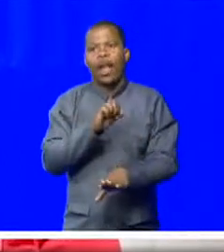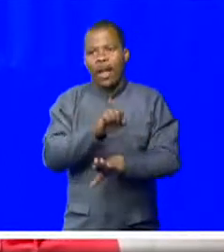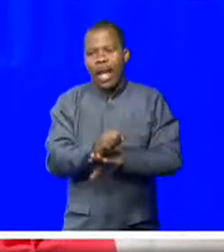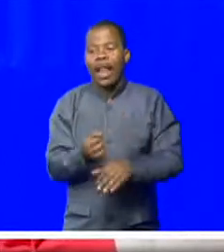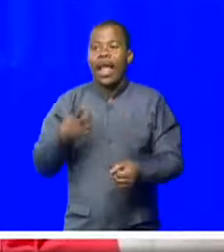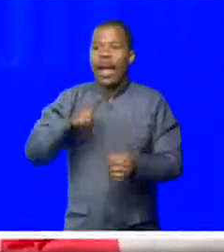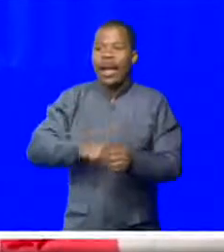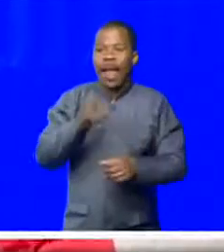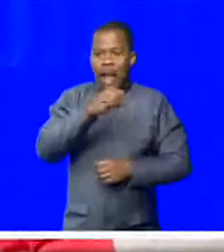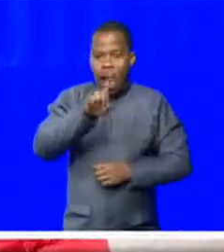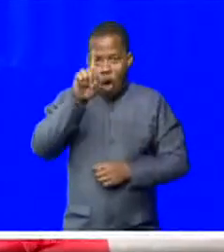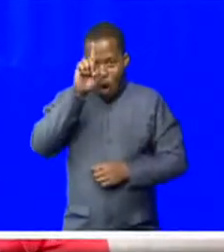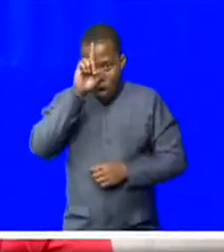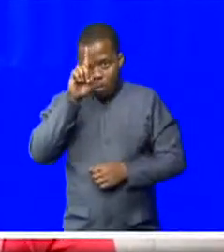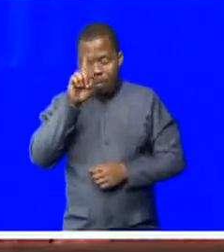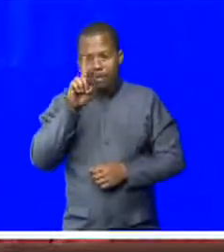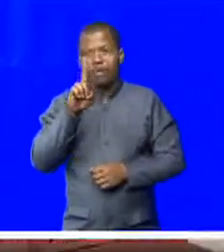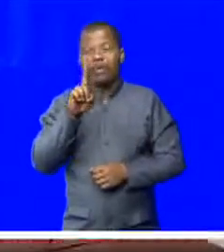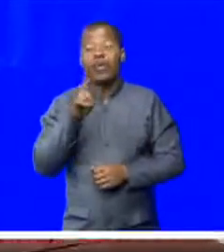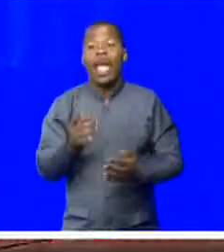hopeful